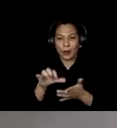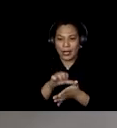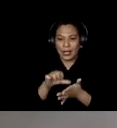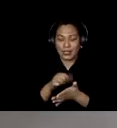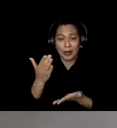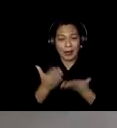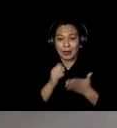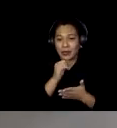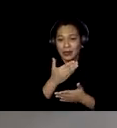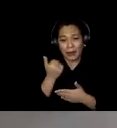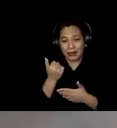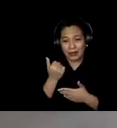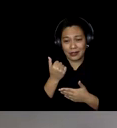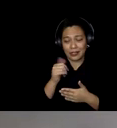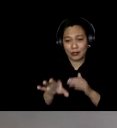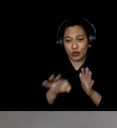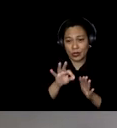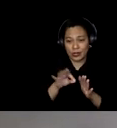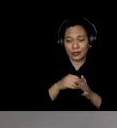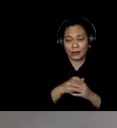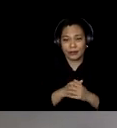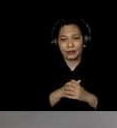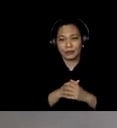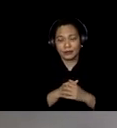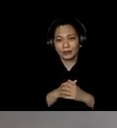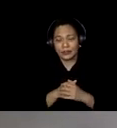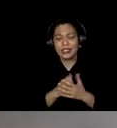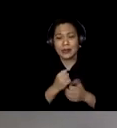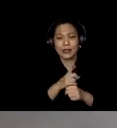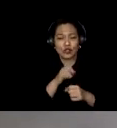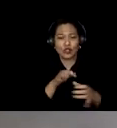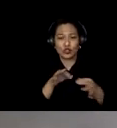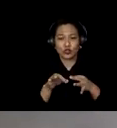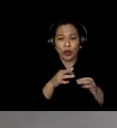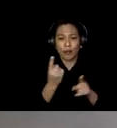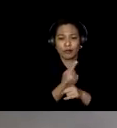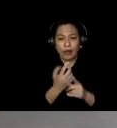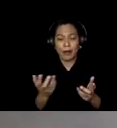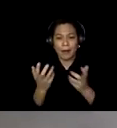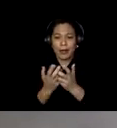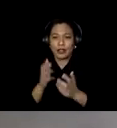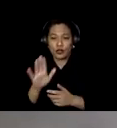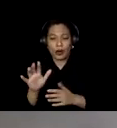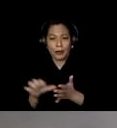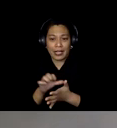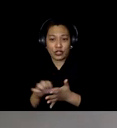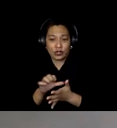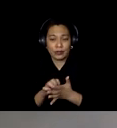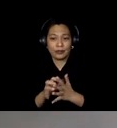ideal. So just make sure it describes what's on the page. You're writing it for human eyes to click on.